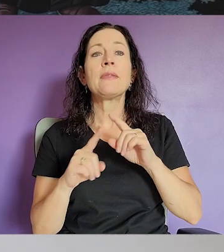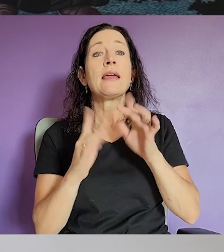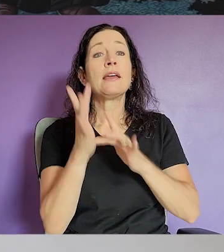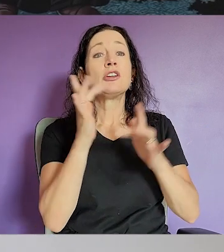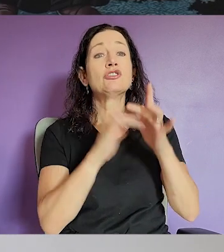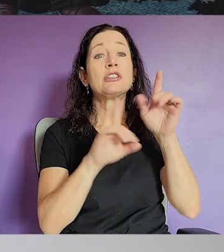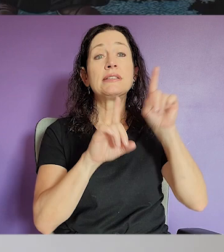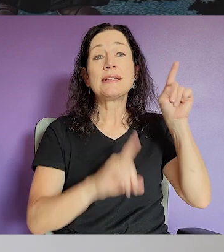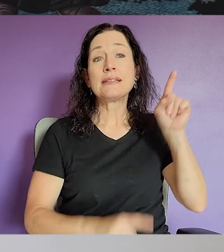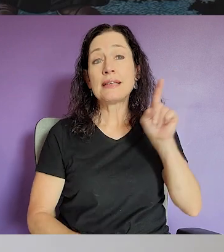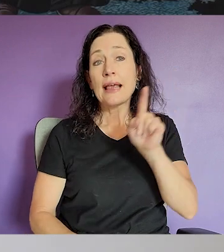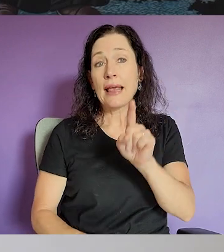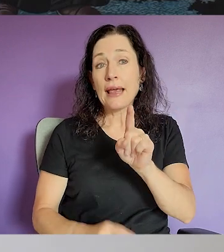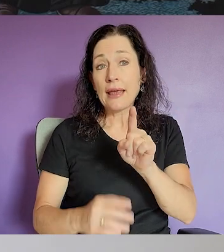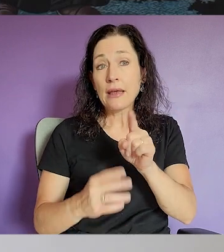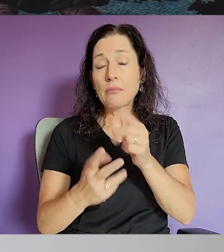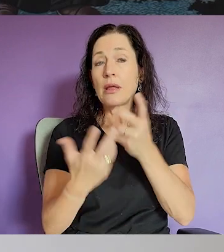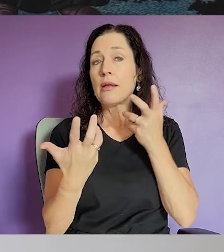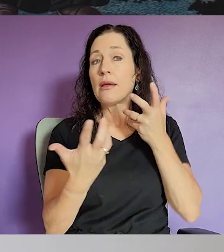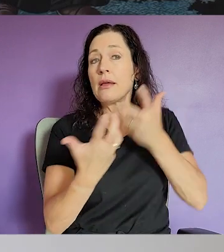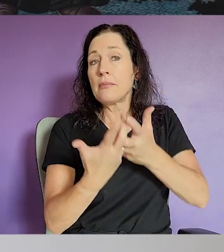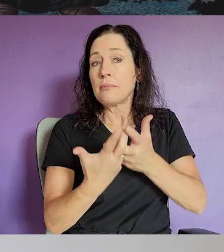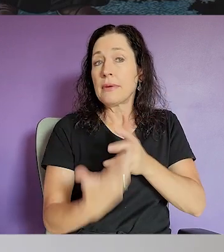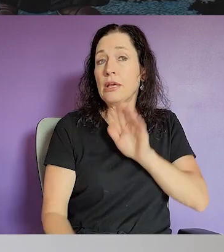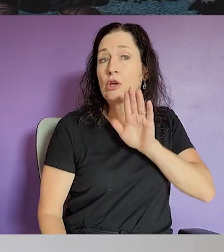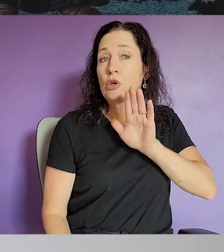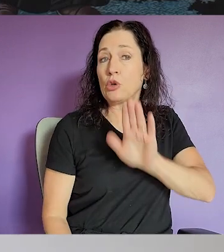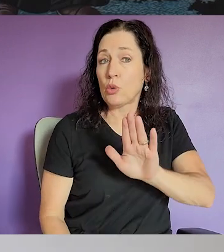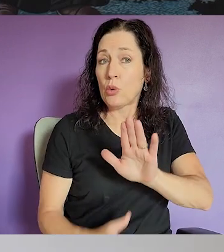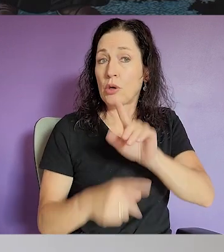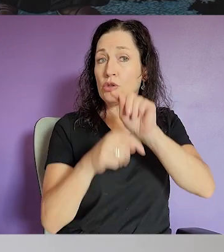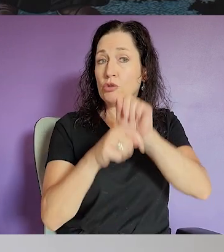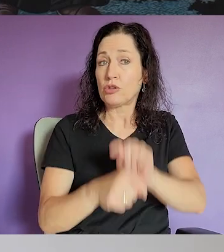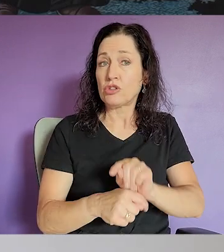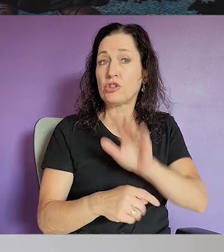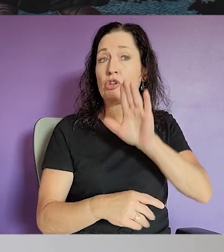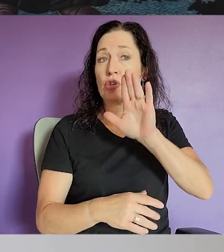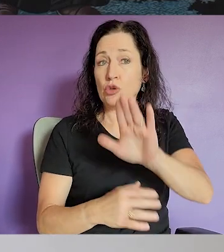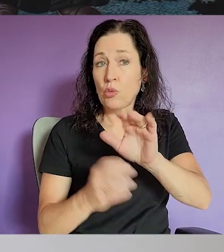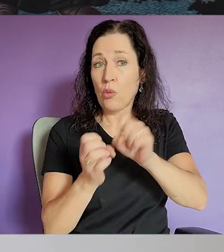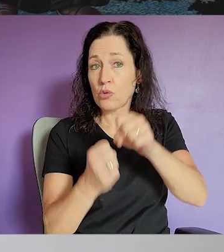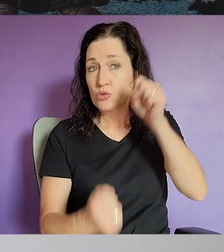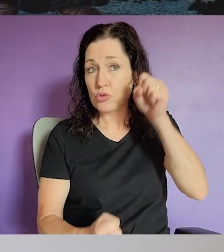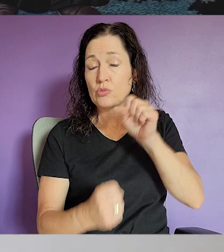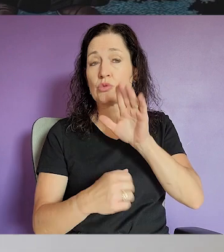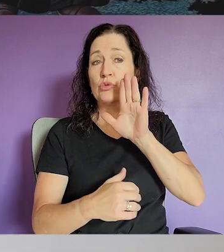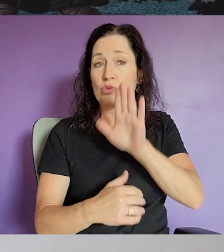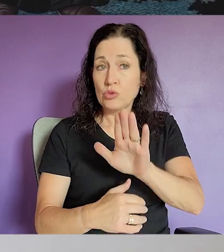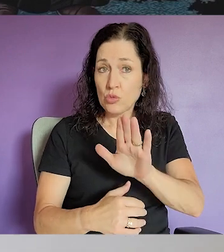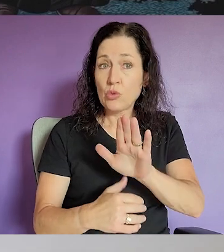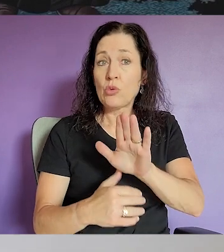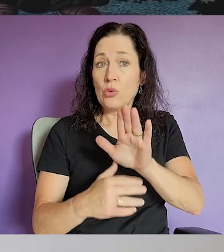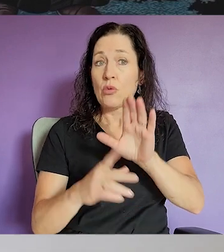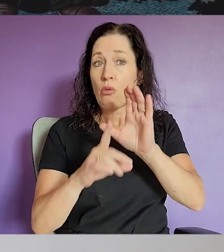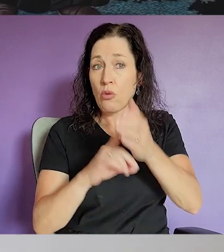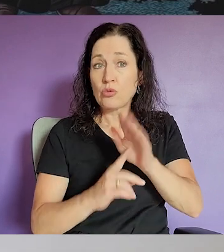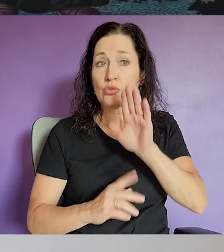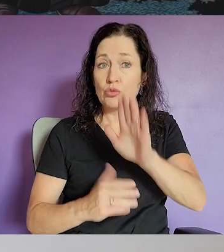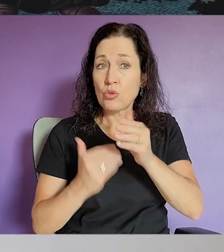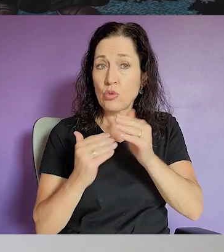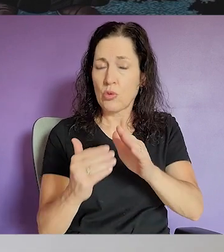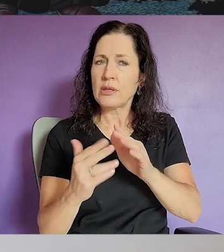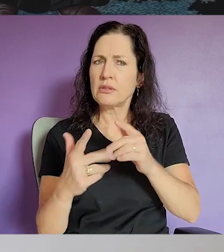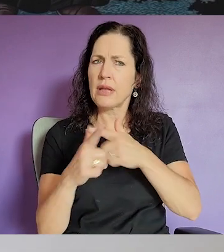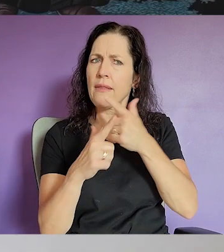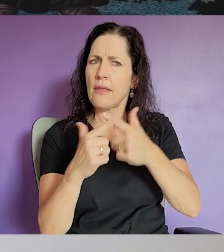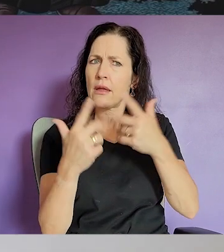Jesus has come to you in terms of you, in terms of your traditions and scriptures, fulfilling all that